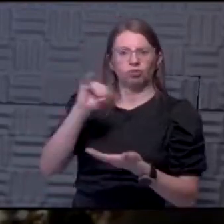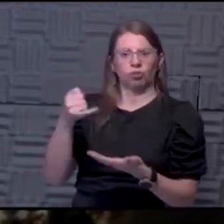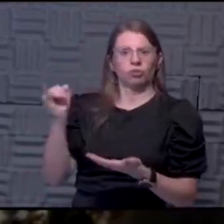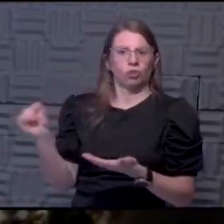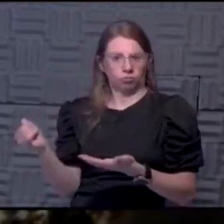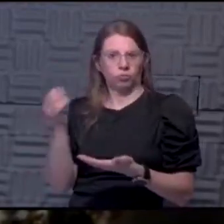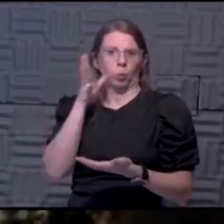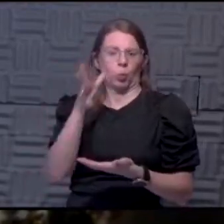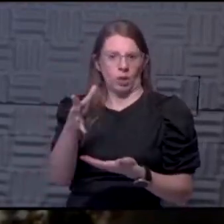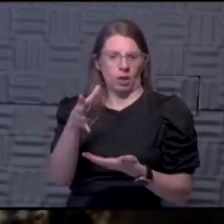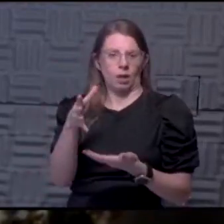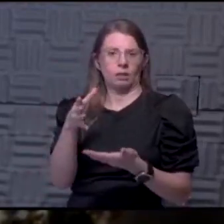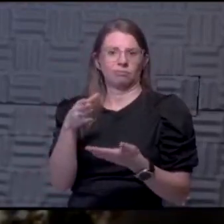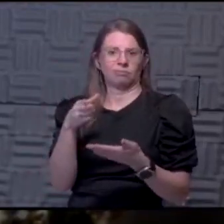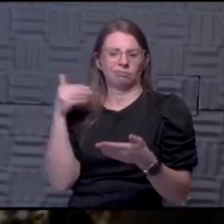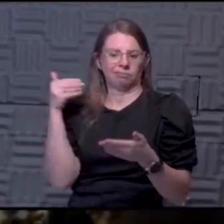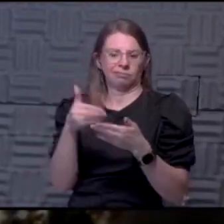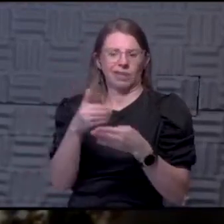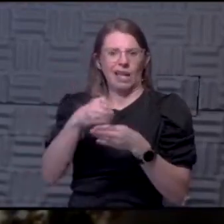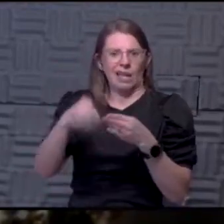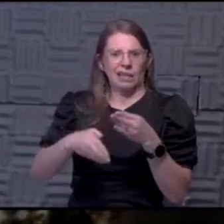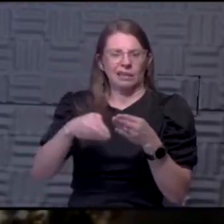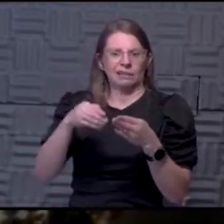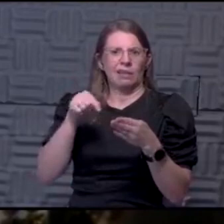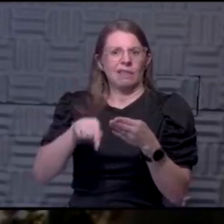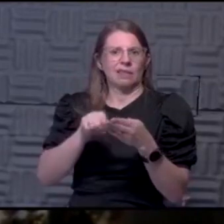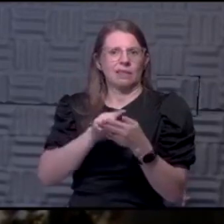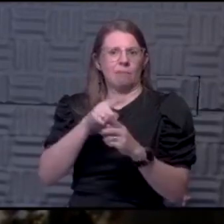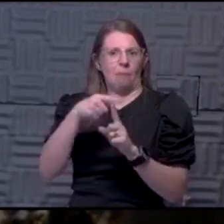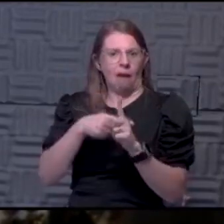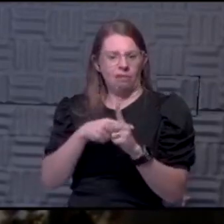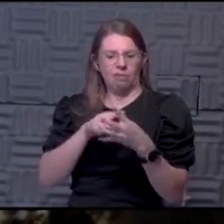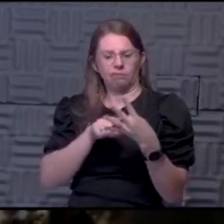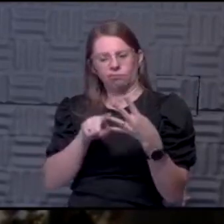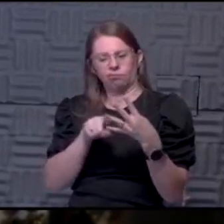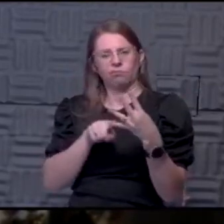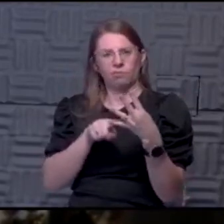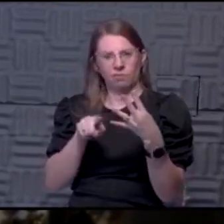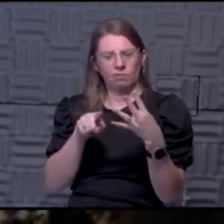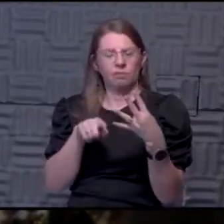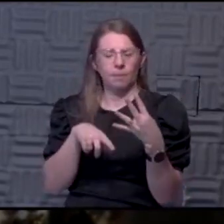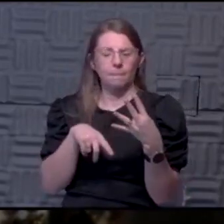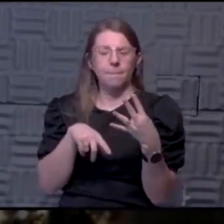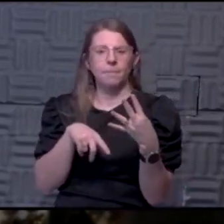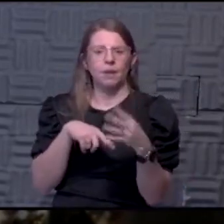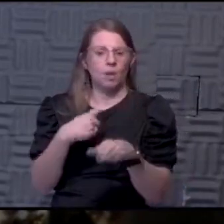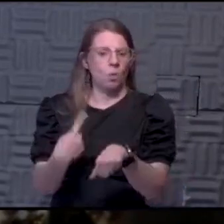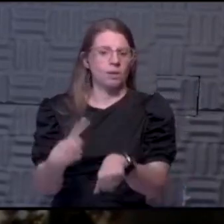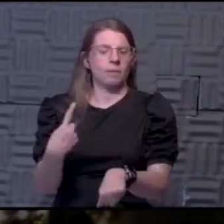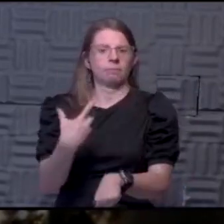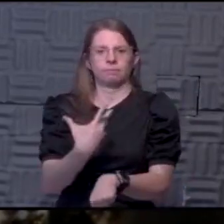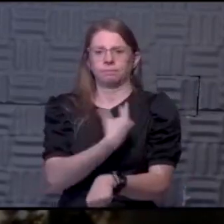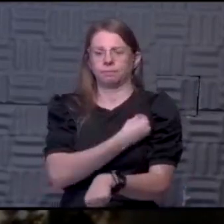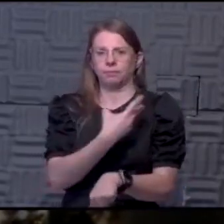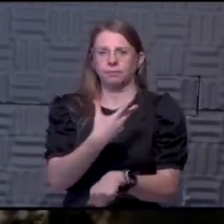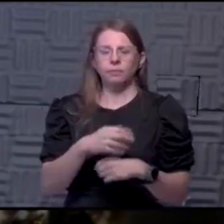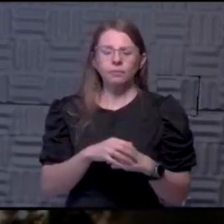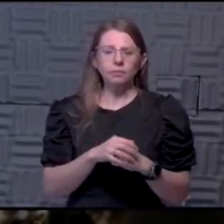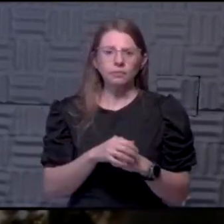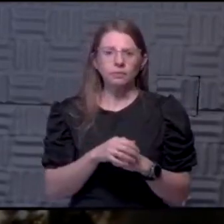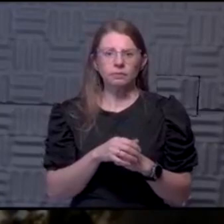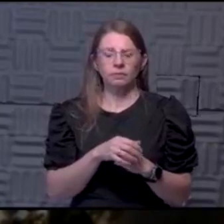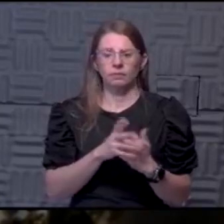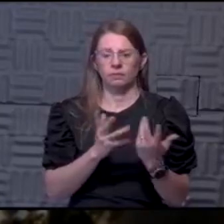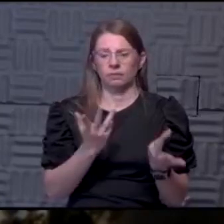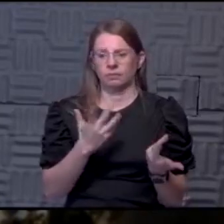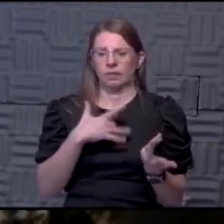Johnson product at the end of this month. That'll really open things up. But as a one-time deal, we don't really have great assurances as to